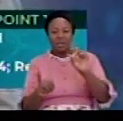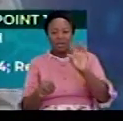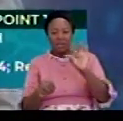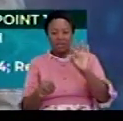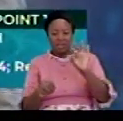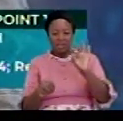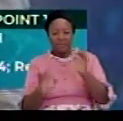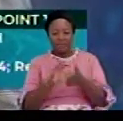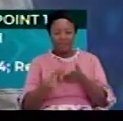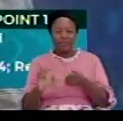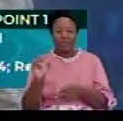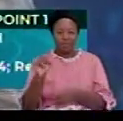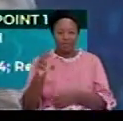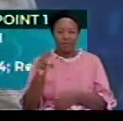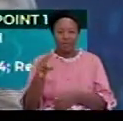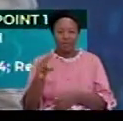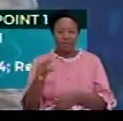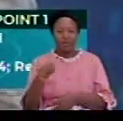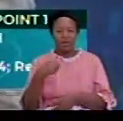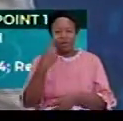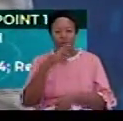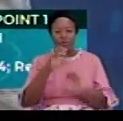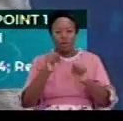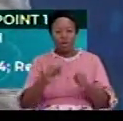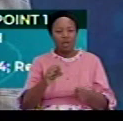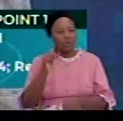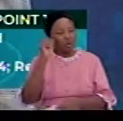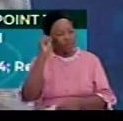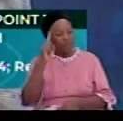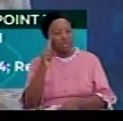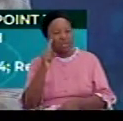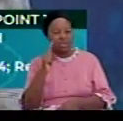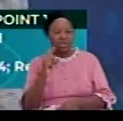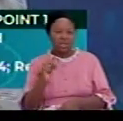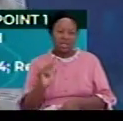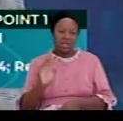Who can understand his errors?